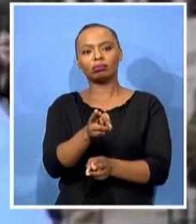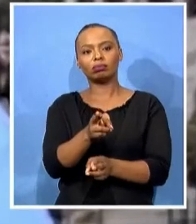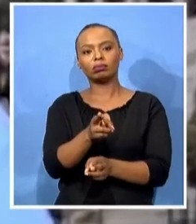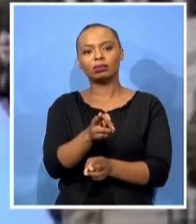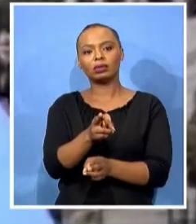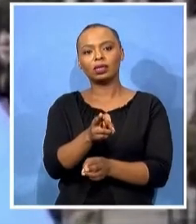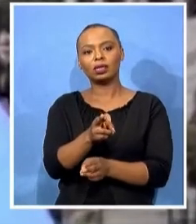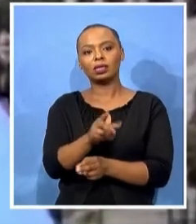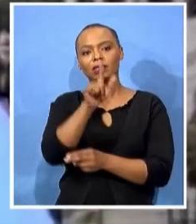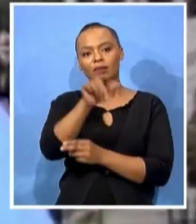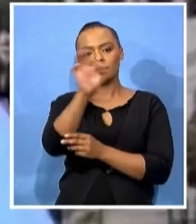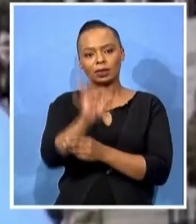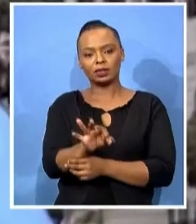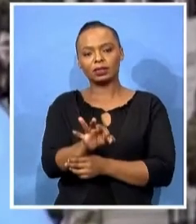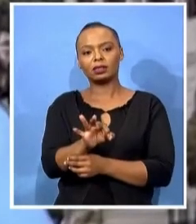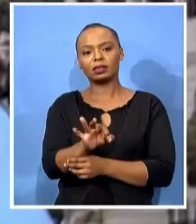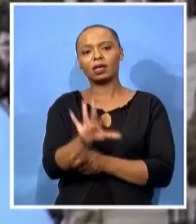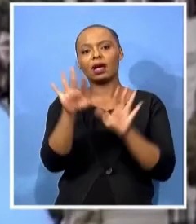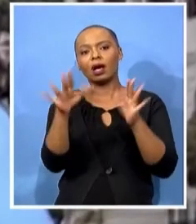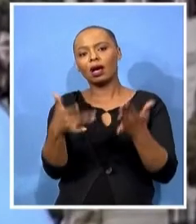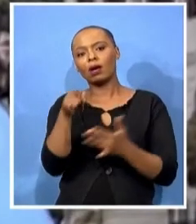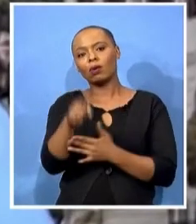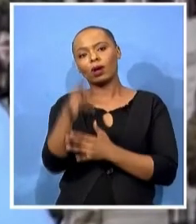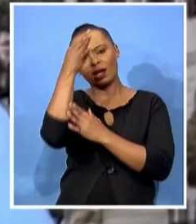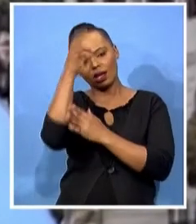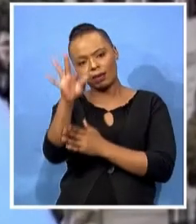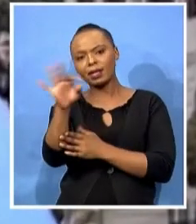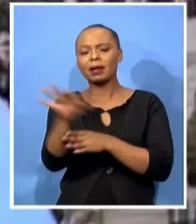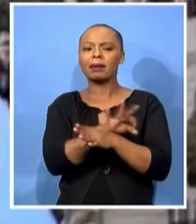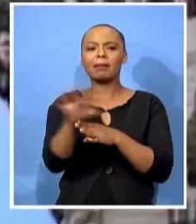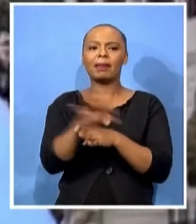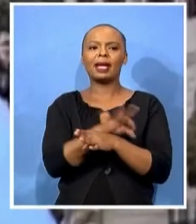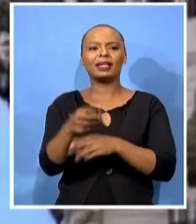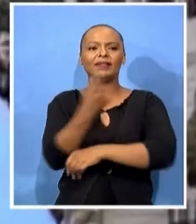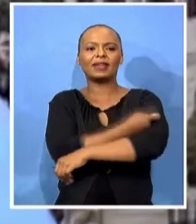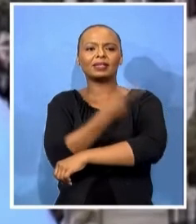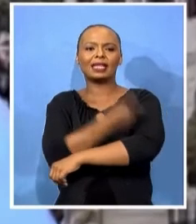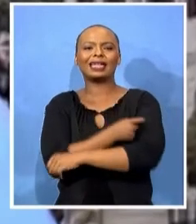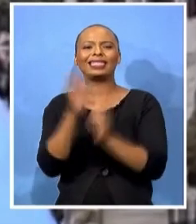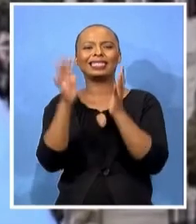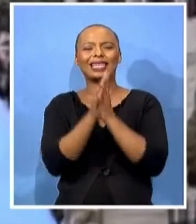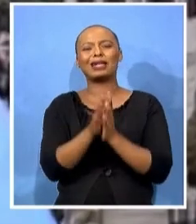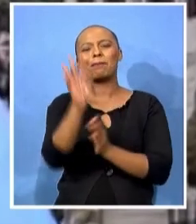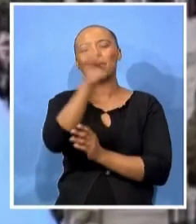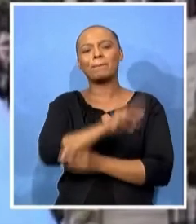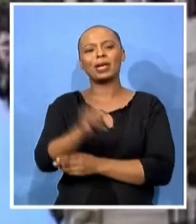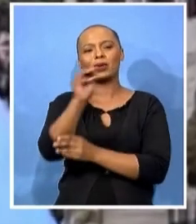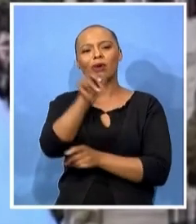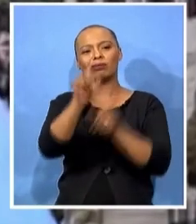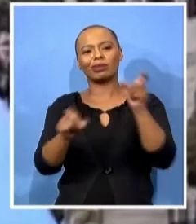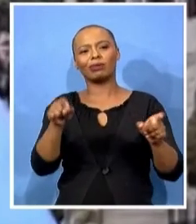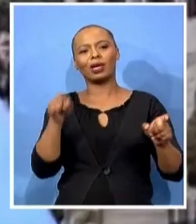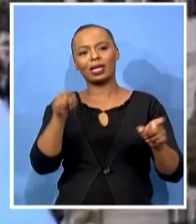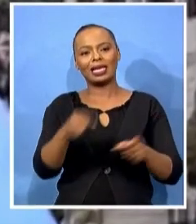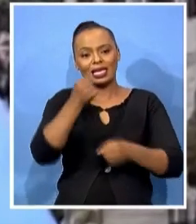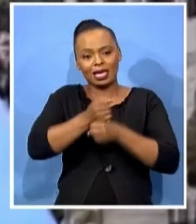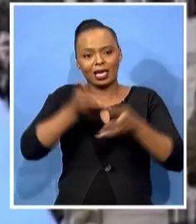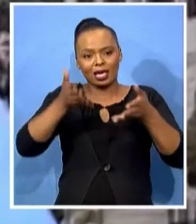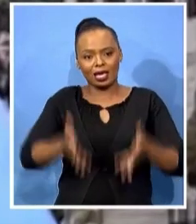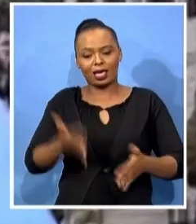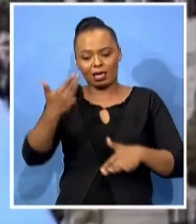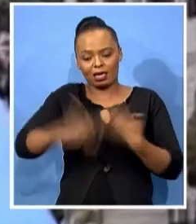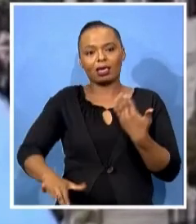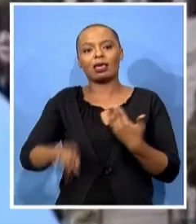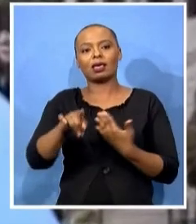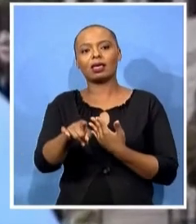this government planning to vaccinate 40 million people at the end of this year? And can the Minister please explain it to us?